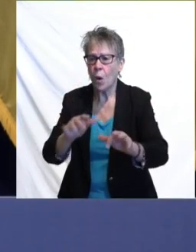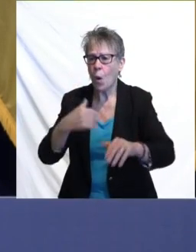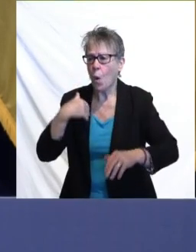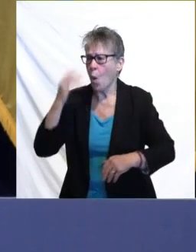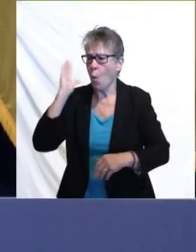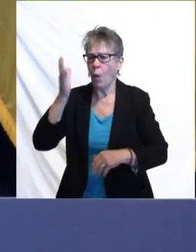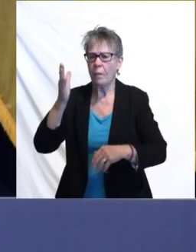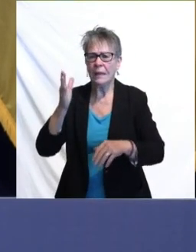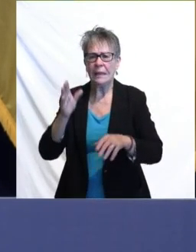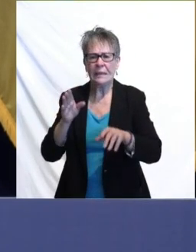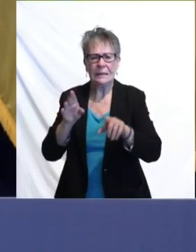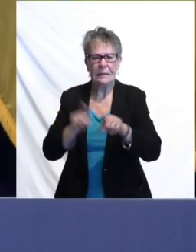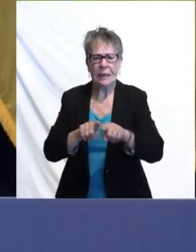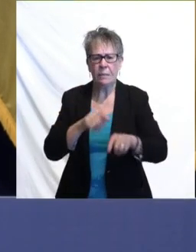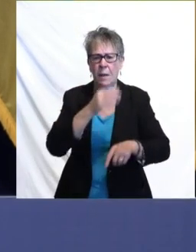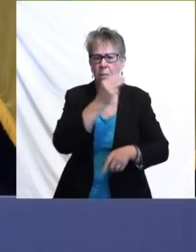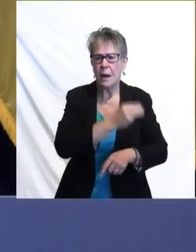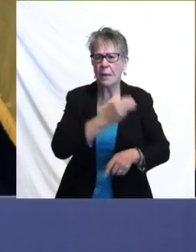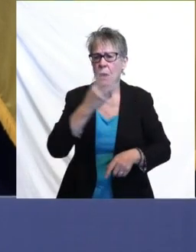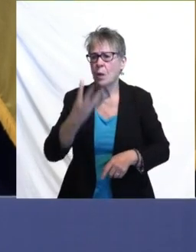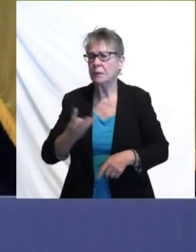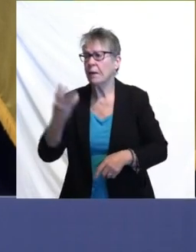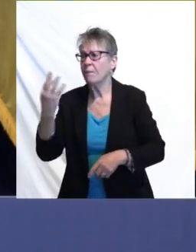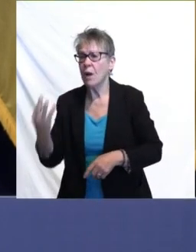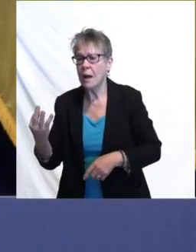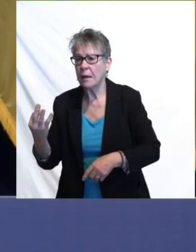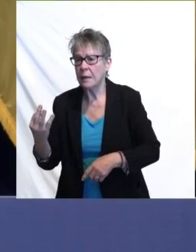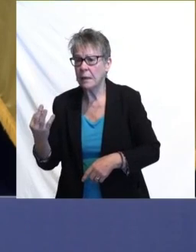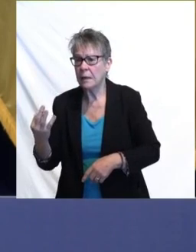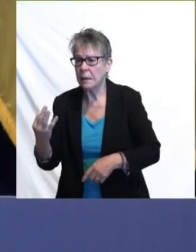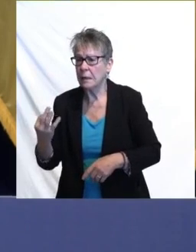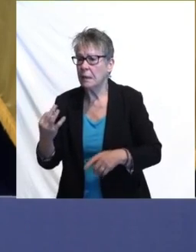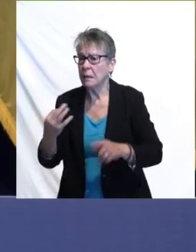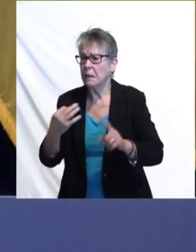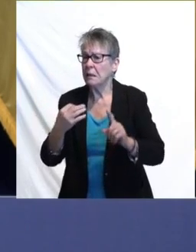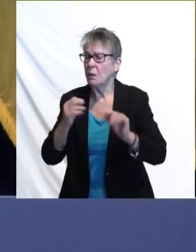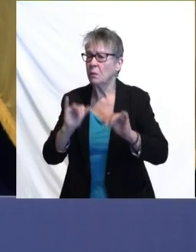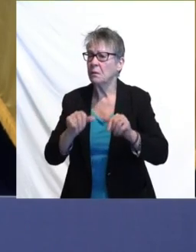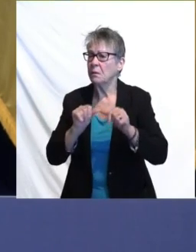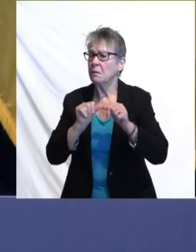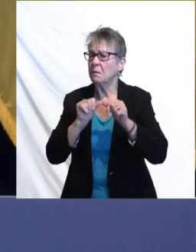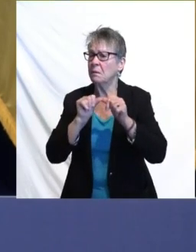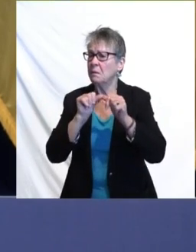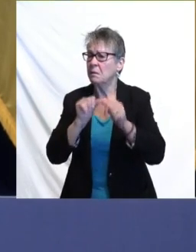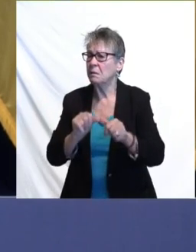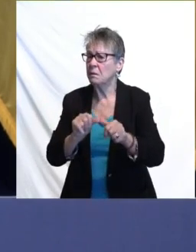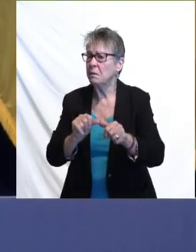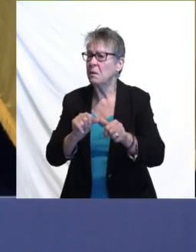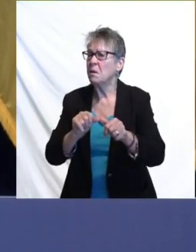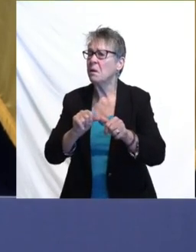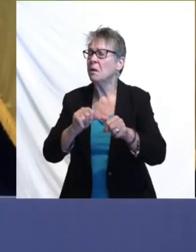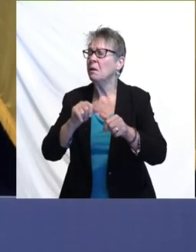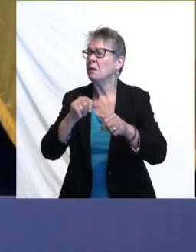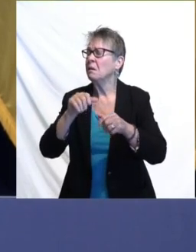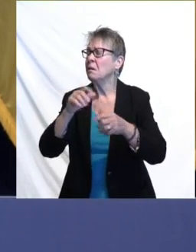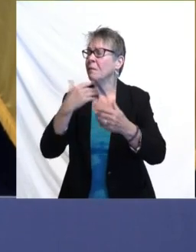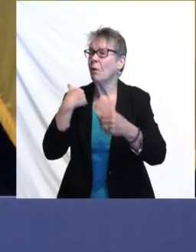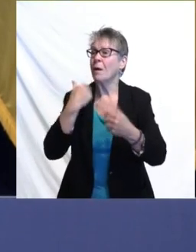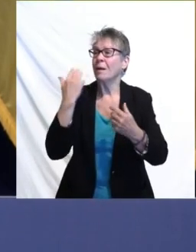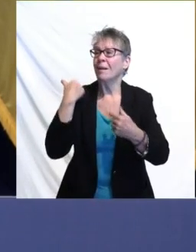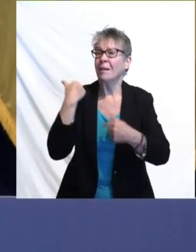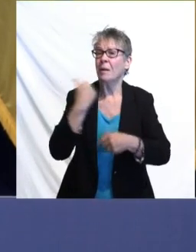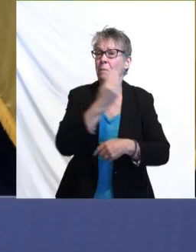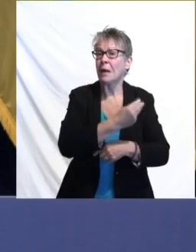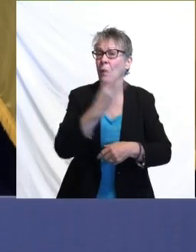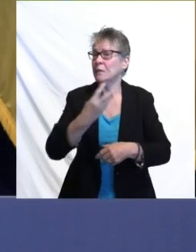rhythm unless you hear otherwise, and I don't expect you will, so we'll be here next Monday, 1 o'clock, and if we've got any news to report in the interim, and